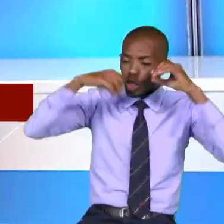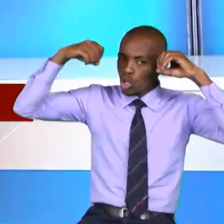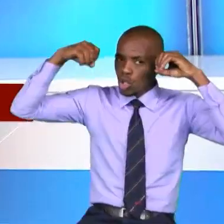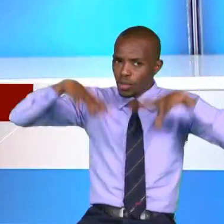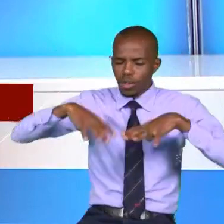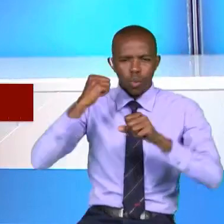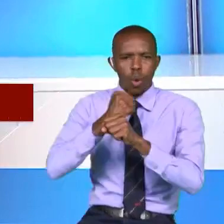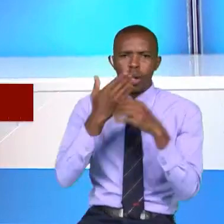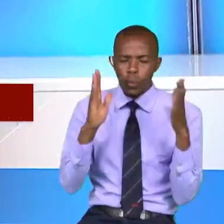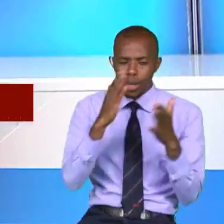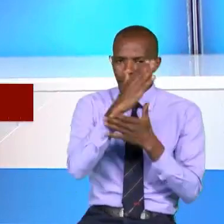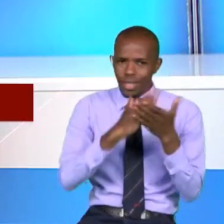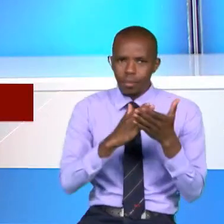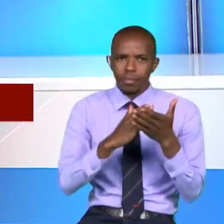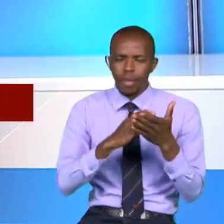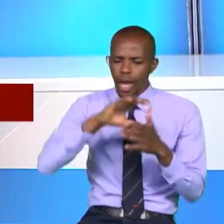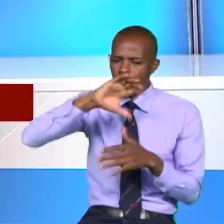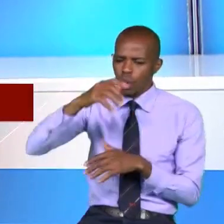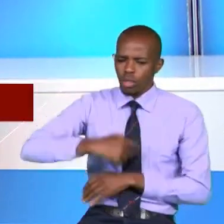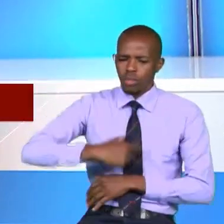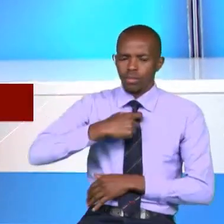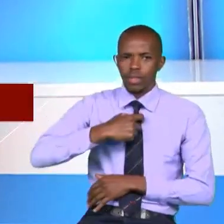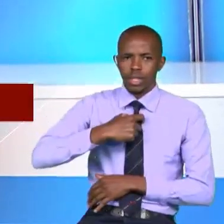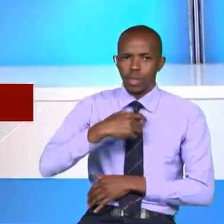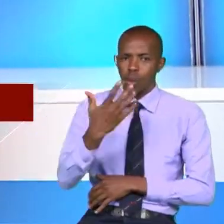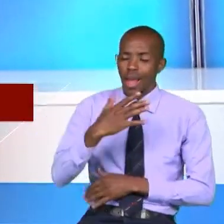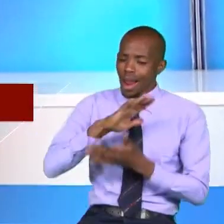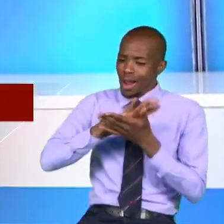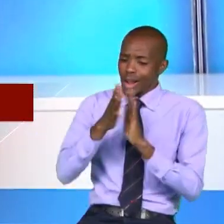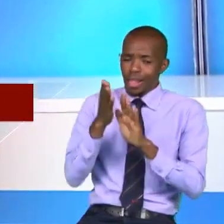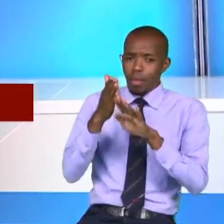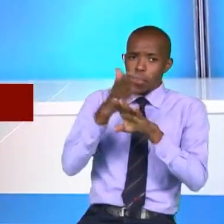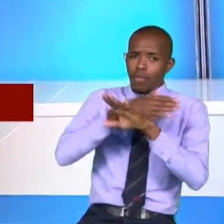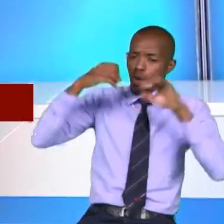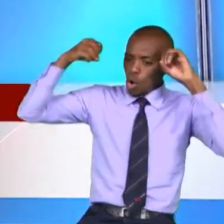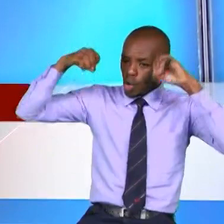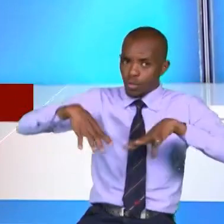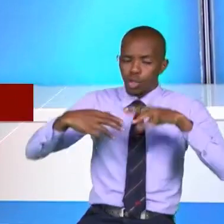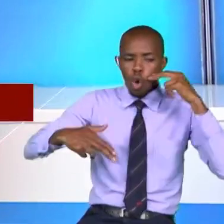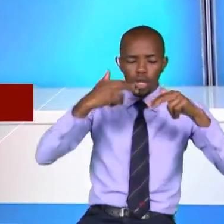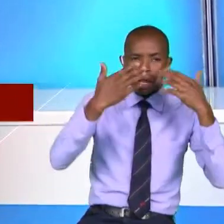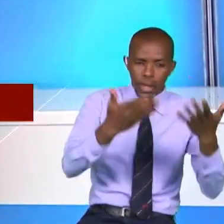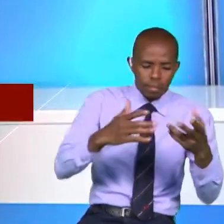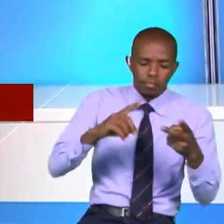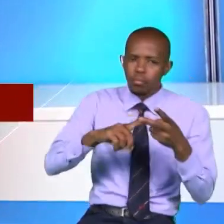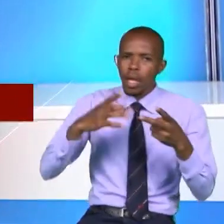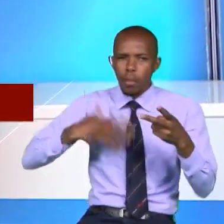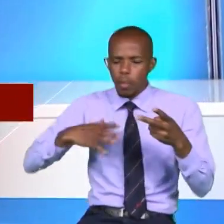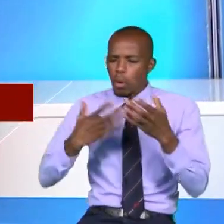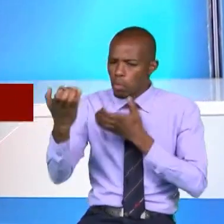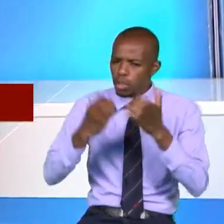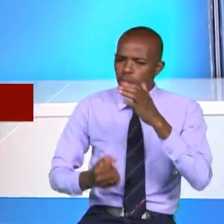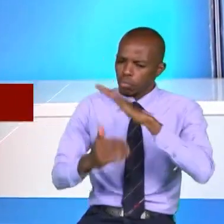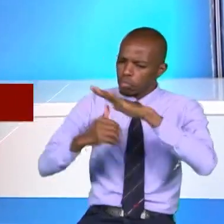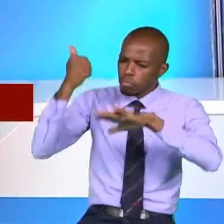really worked. If you go to some counties where there was nothing before devolution, yes. Now there are hotels. Yes. There are people who've set up